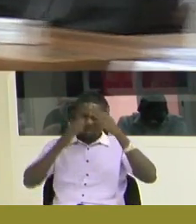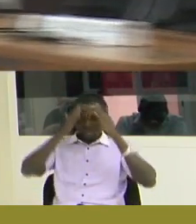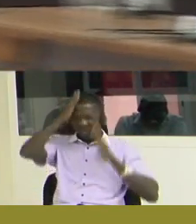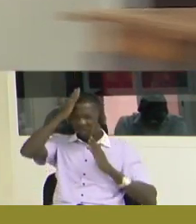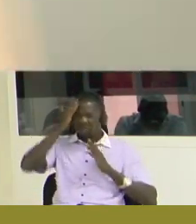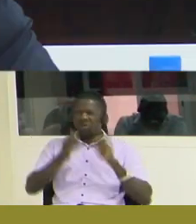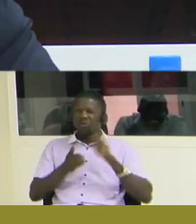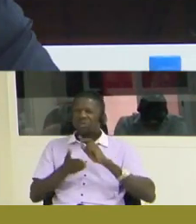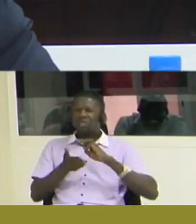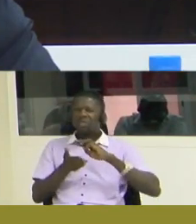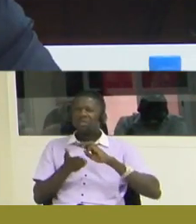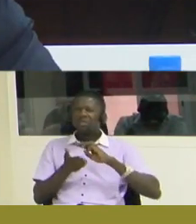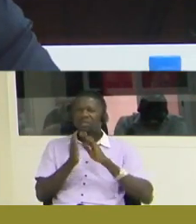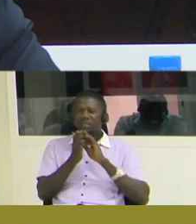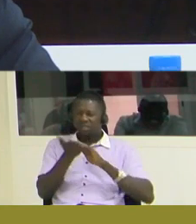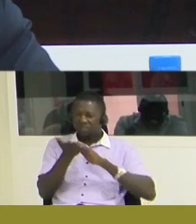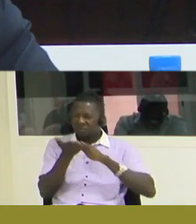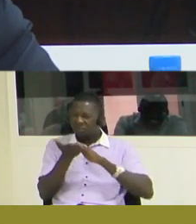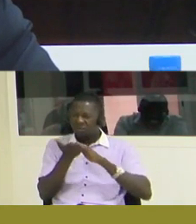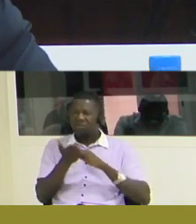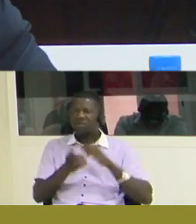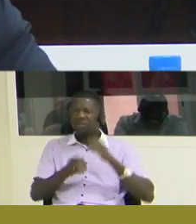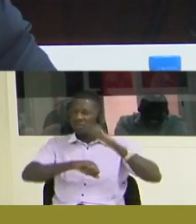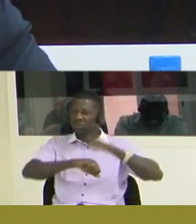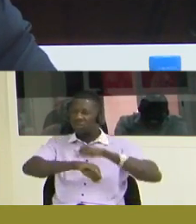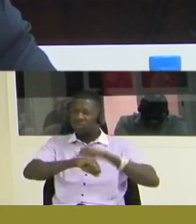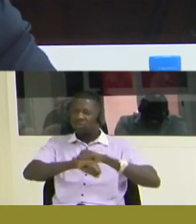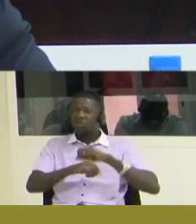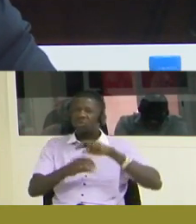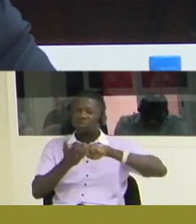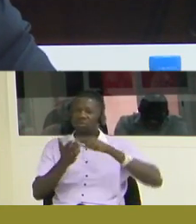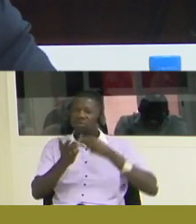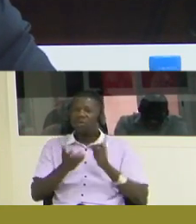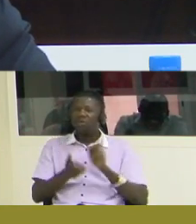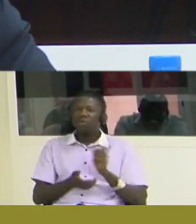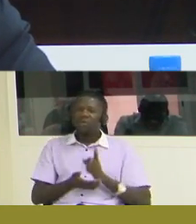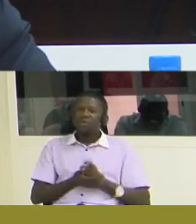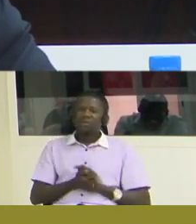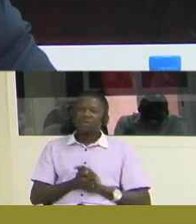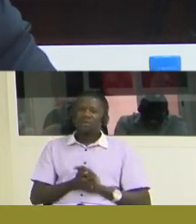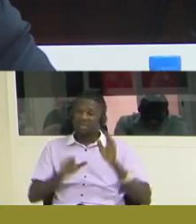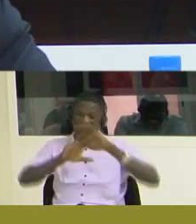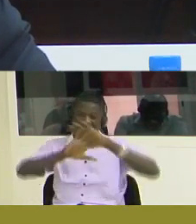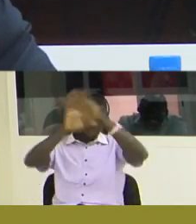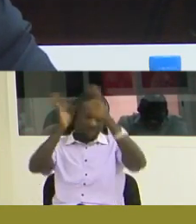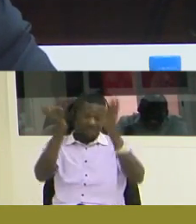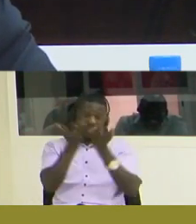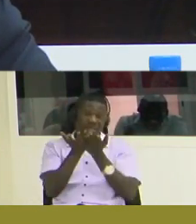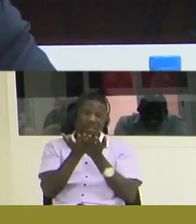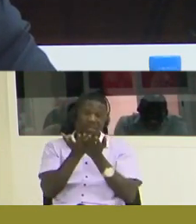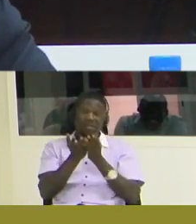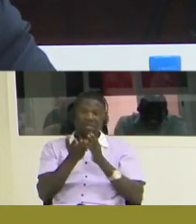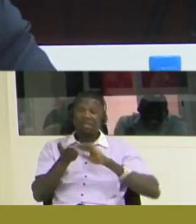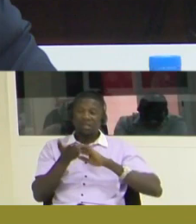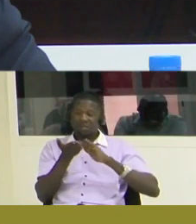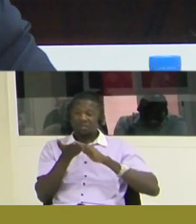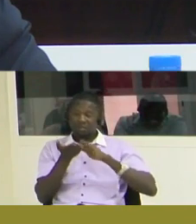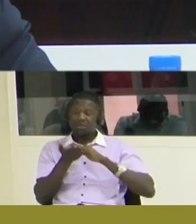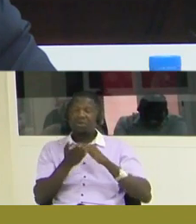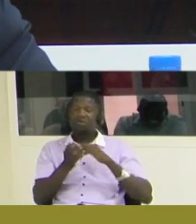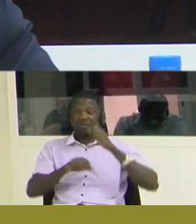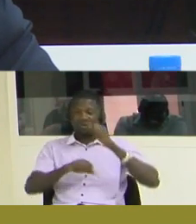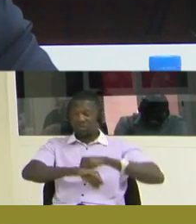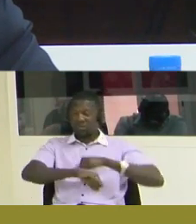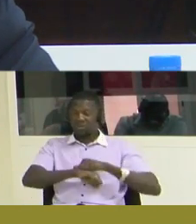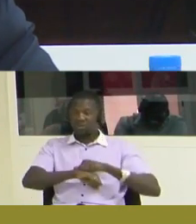it's the general definition of torture but when I say beating I mean